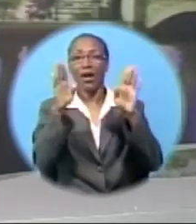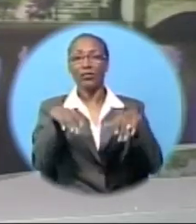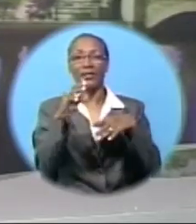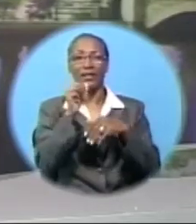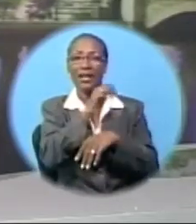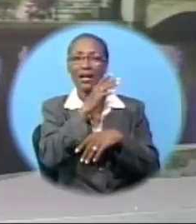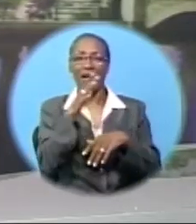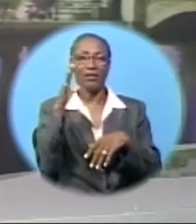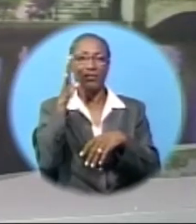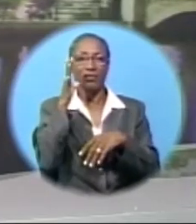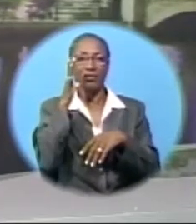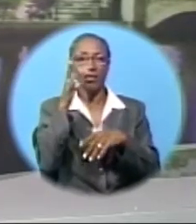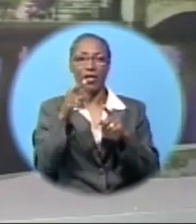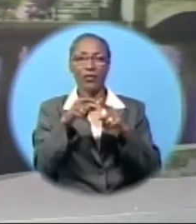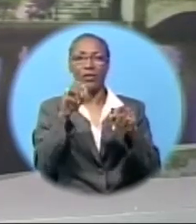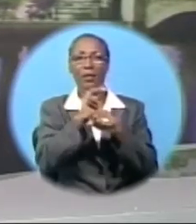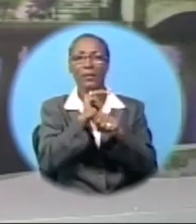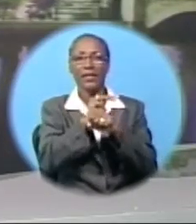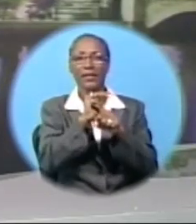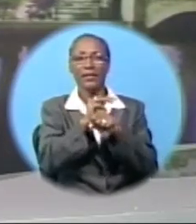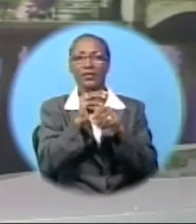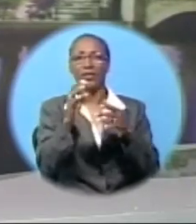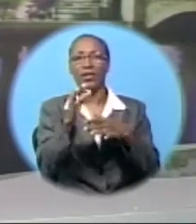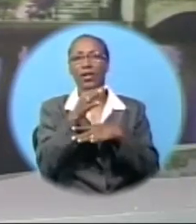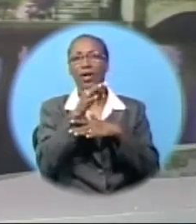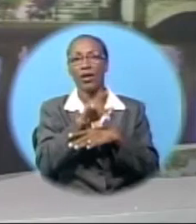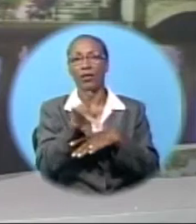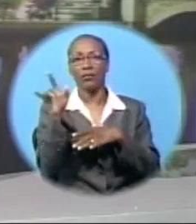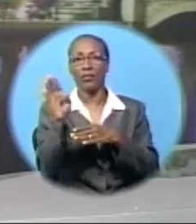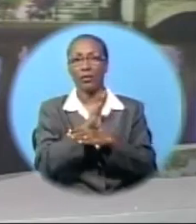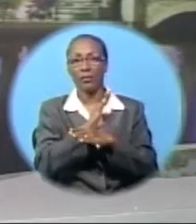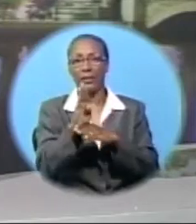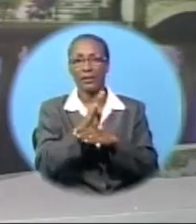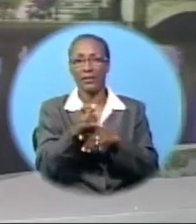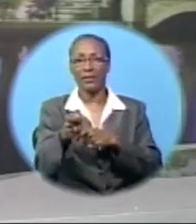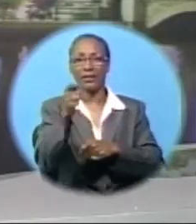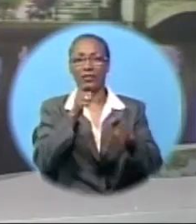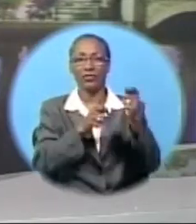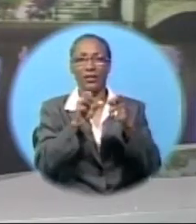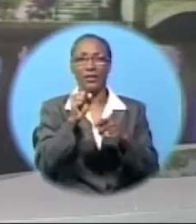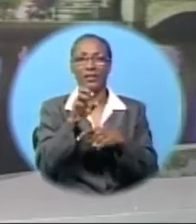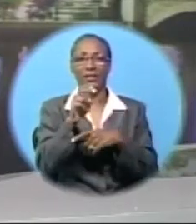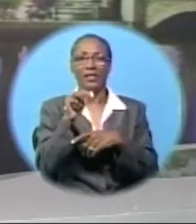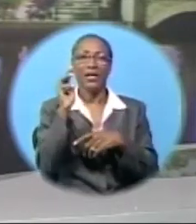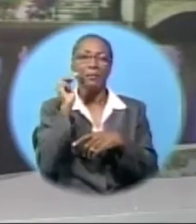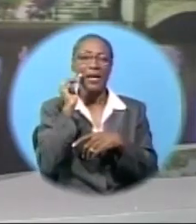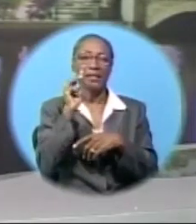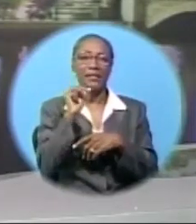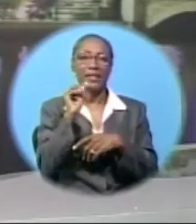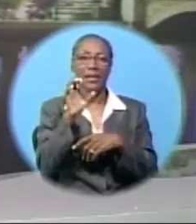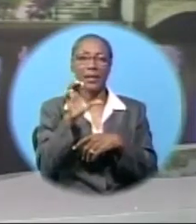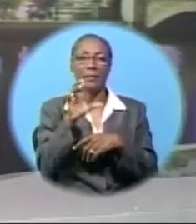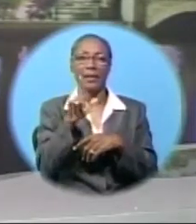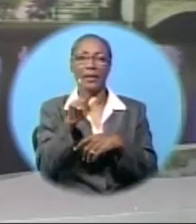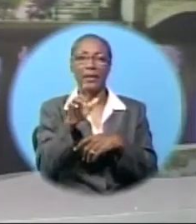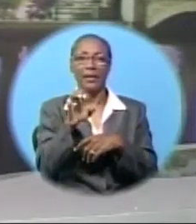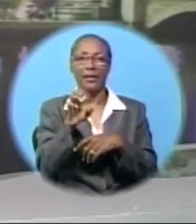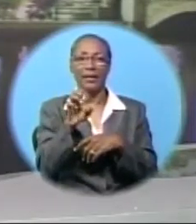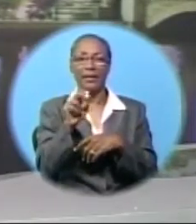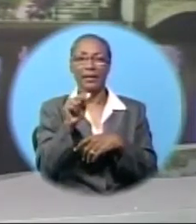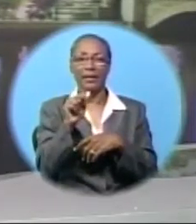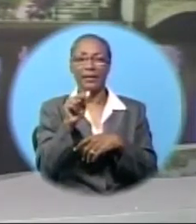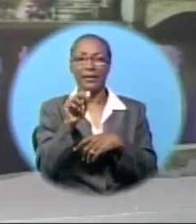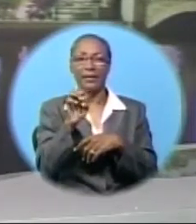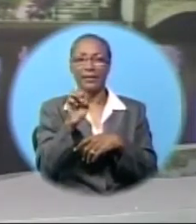of Foreign Affairs and Foreign Trade, Senator Maxine McLean. With respect to housing, Senator McLean wants consideration given